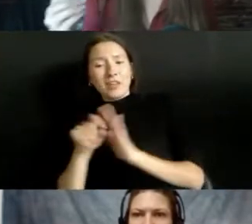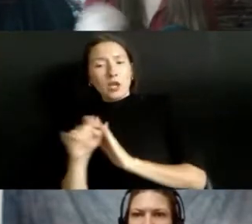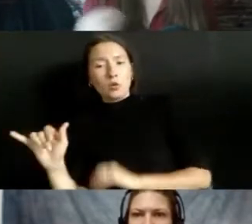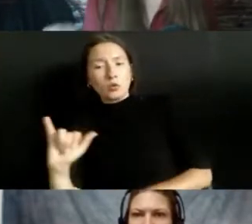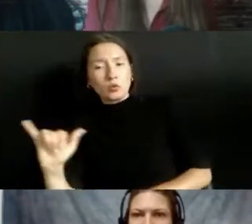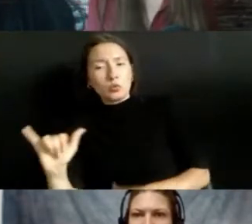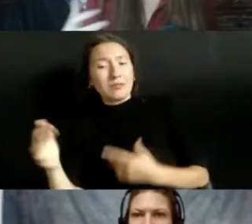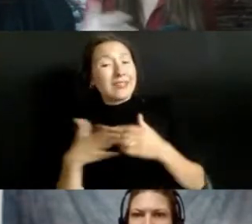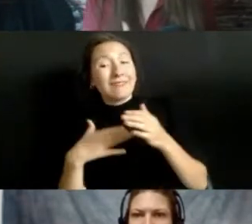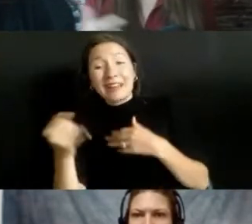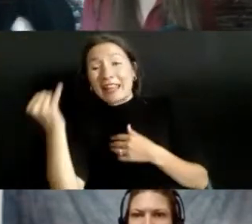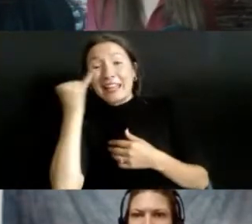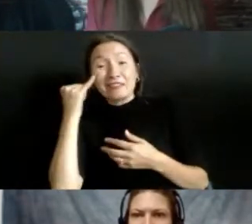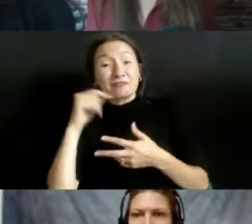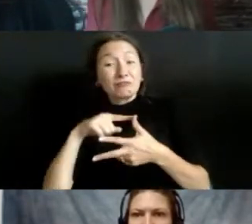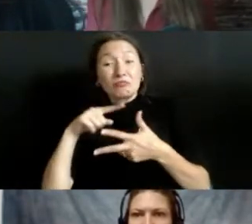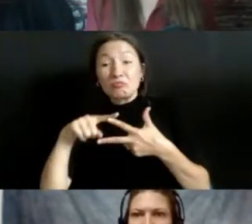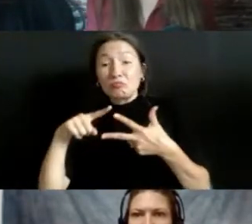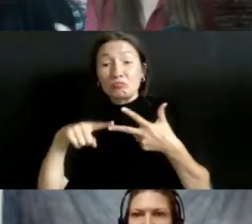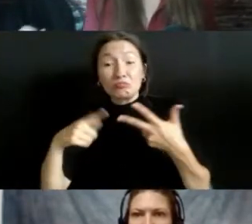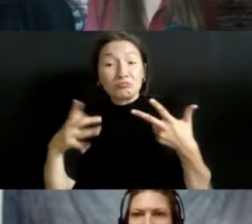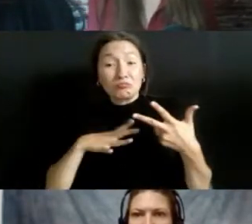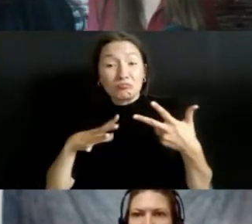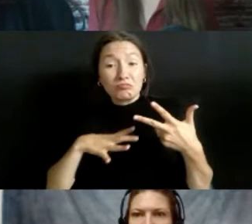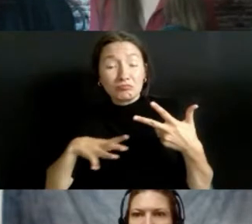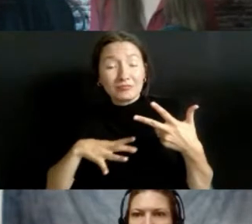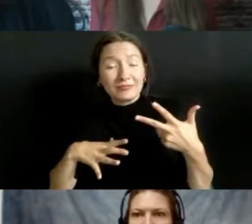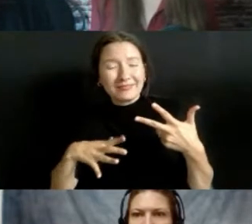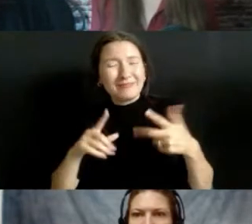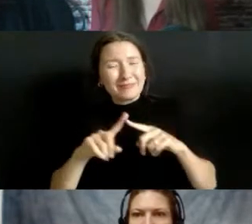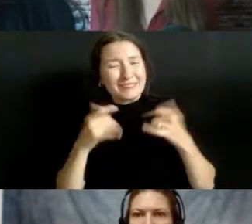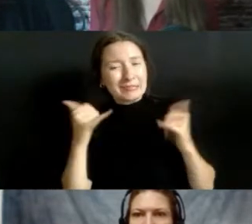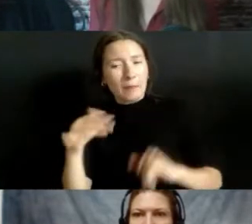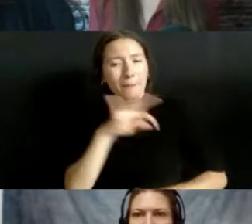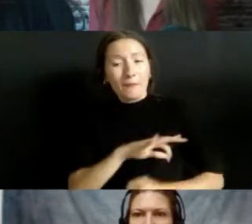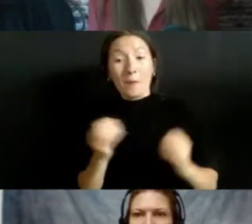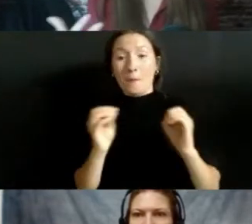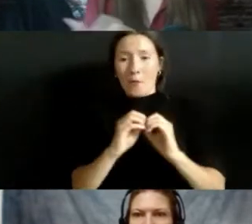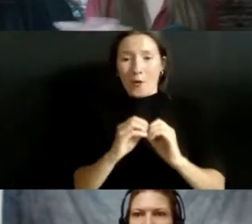cases, accessible design is better for everybody. But what if